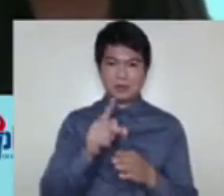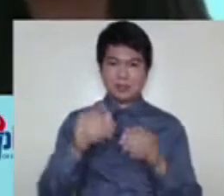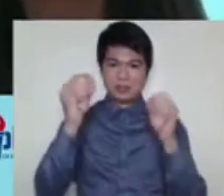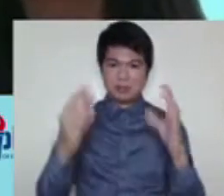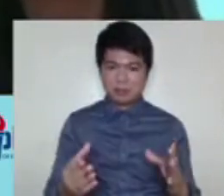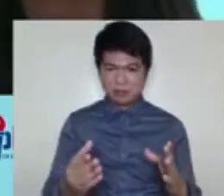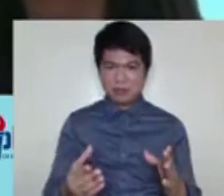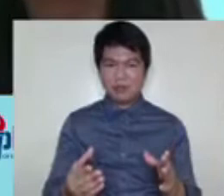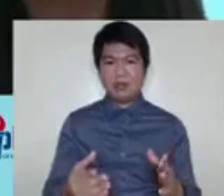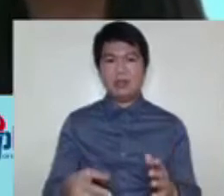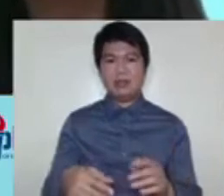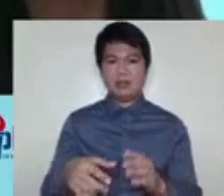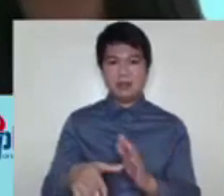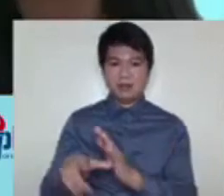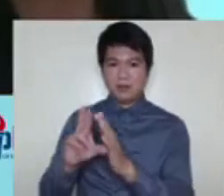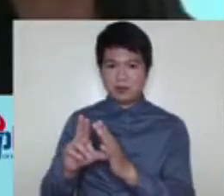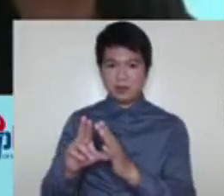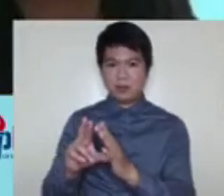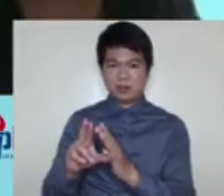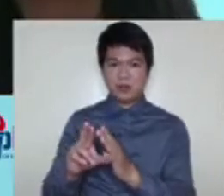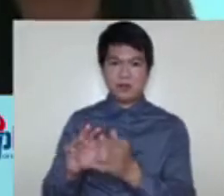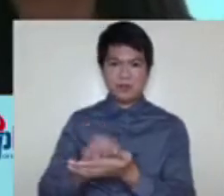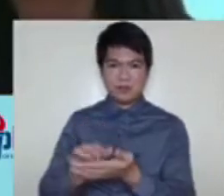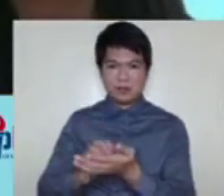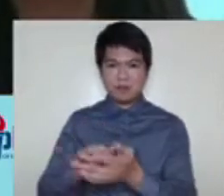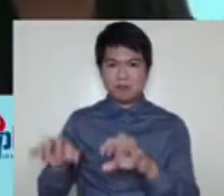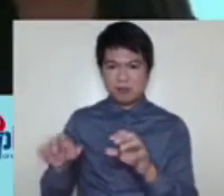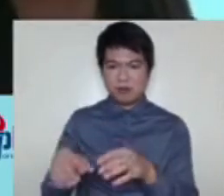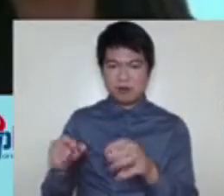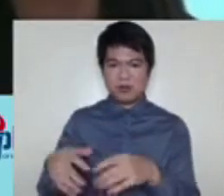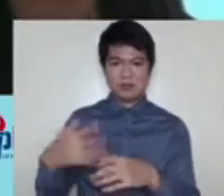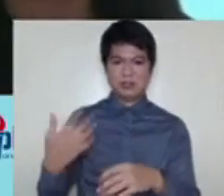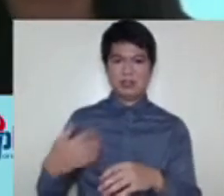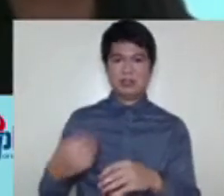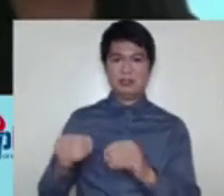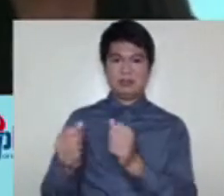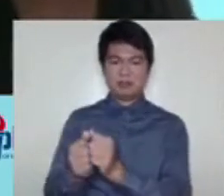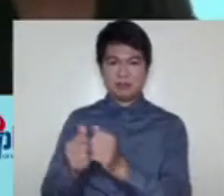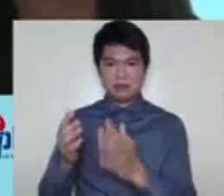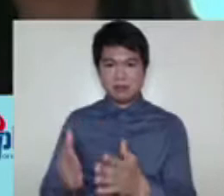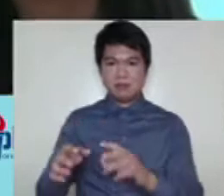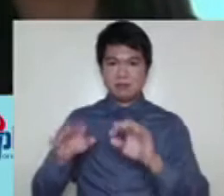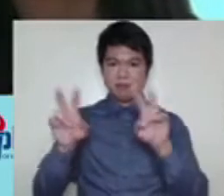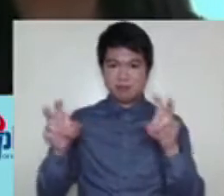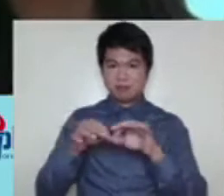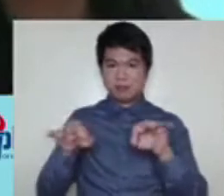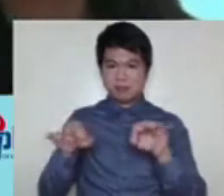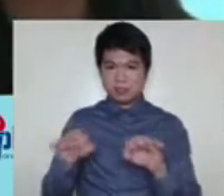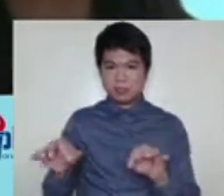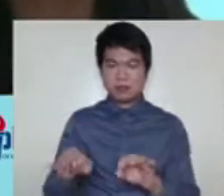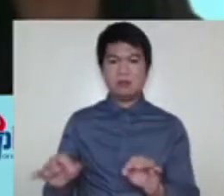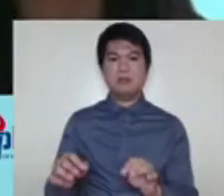annotated evidence of practice of colleagues, meaning your notes, your annotations on the practice of your teachers, then